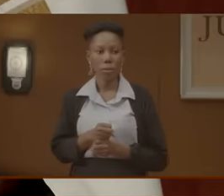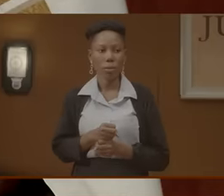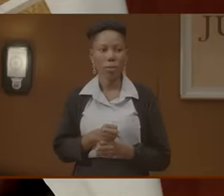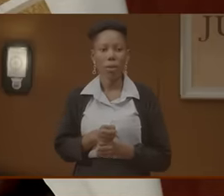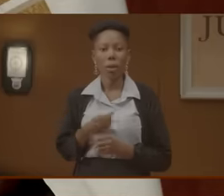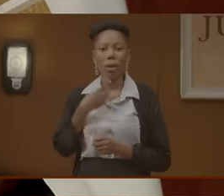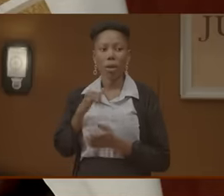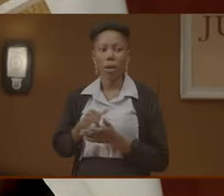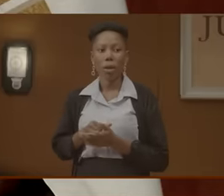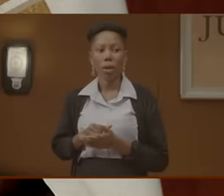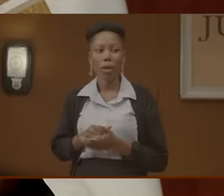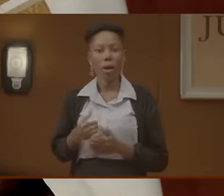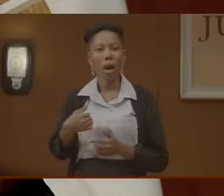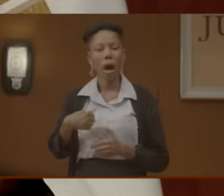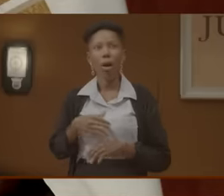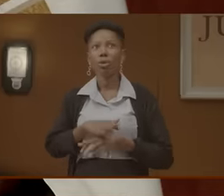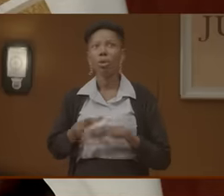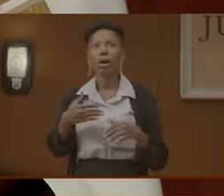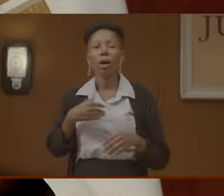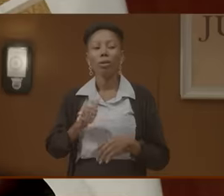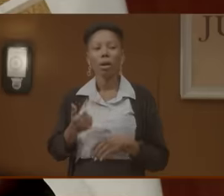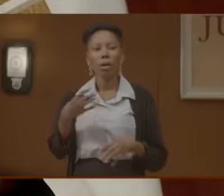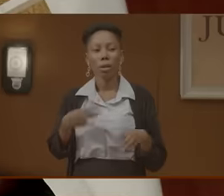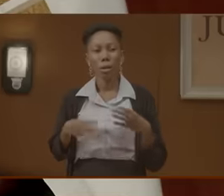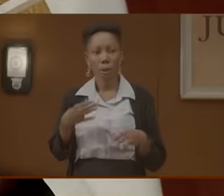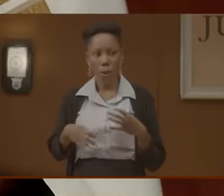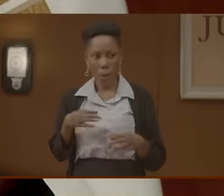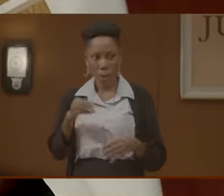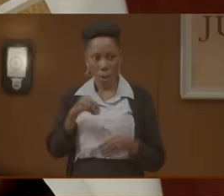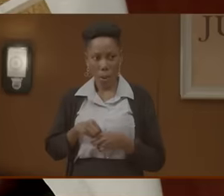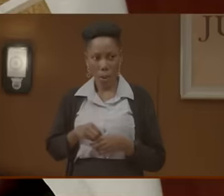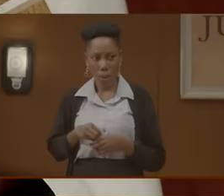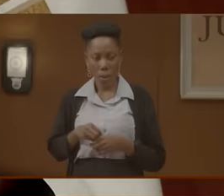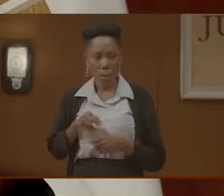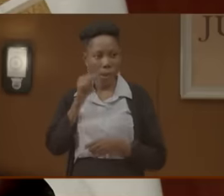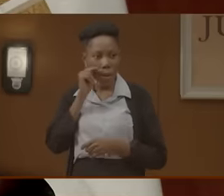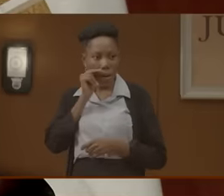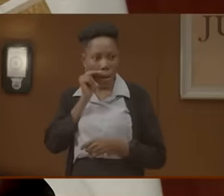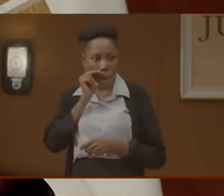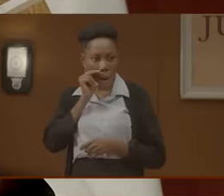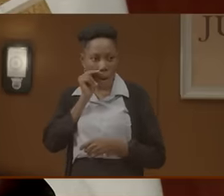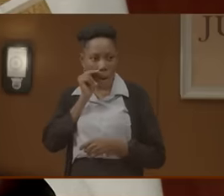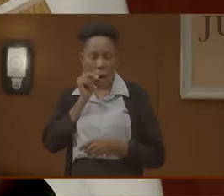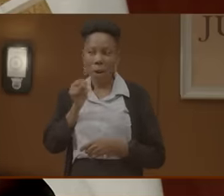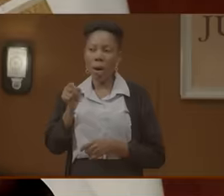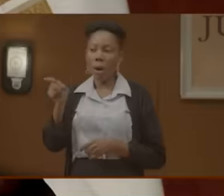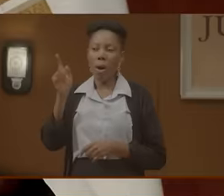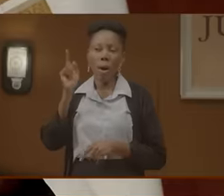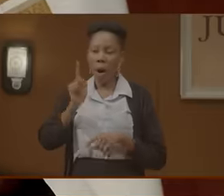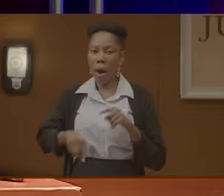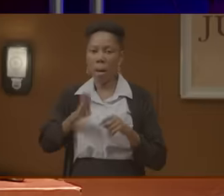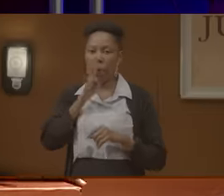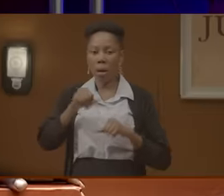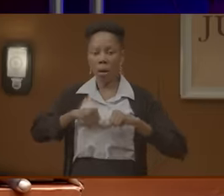no court in Nigeria because they're underage. But nobody will deny you access to the